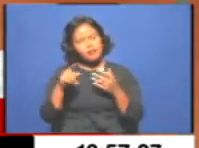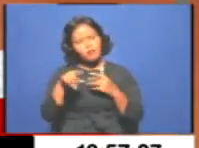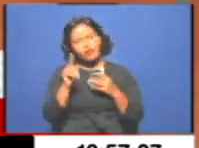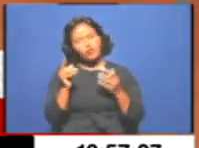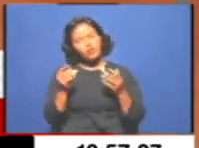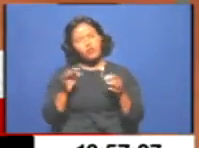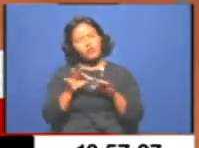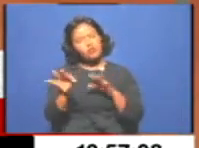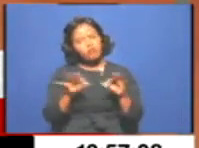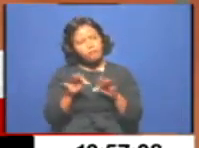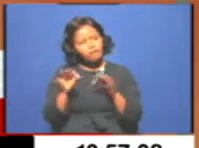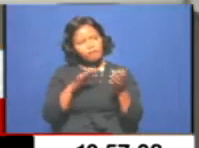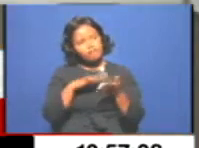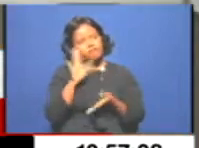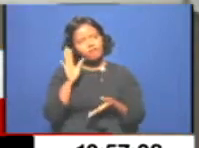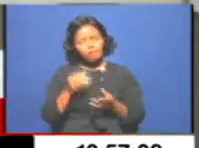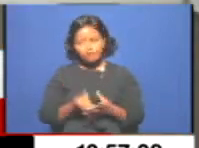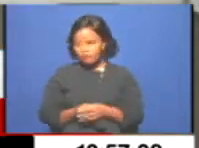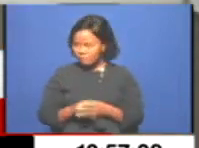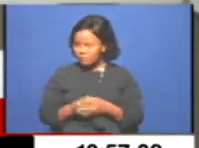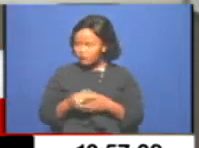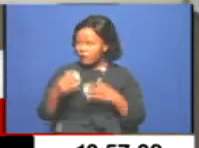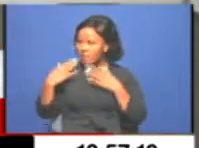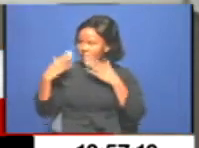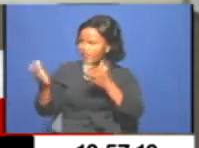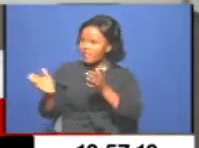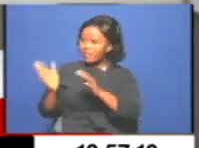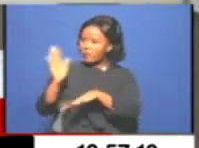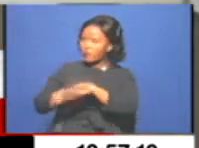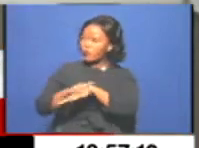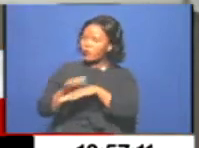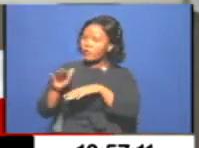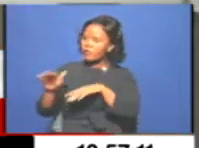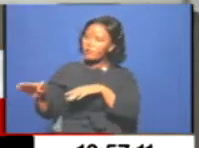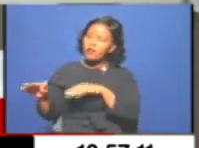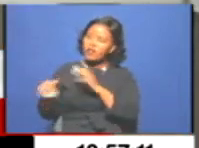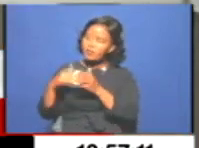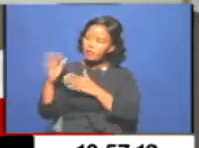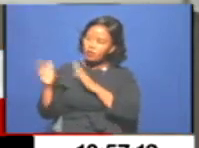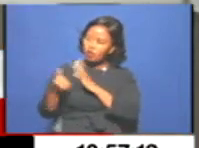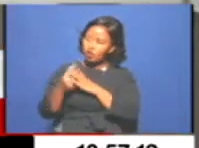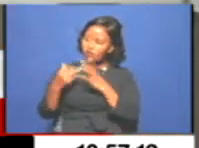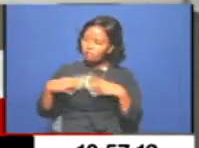that. Thank you, and good morning, and good morning to the viewers.